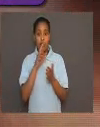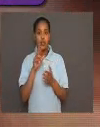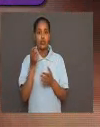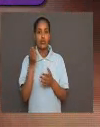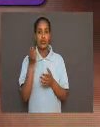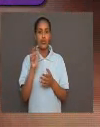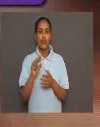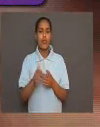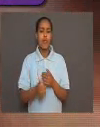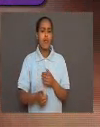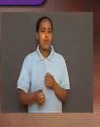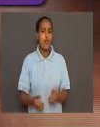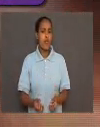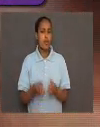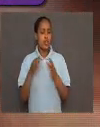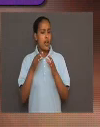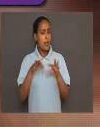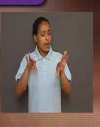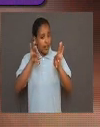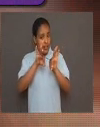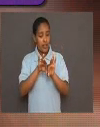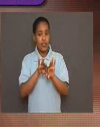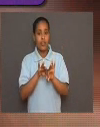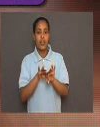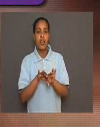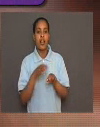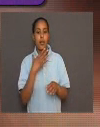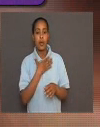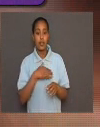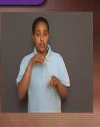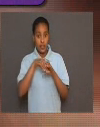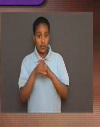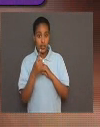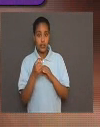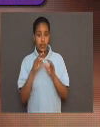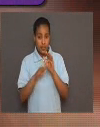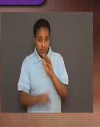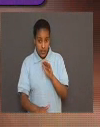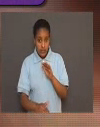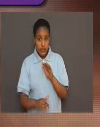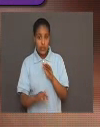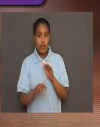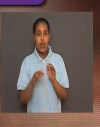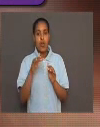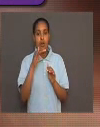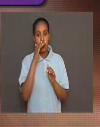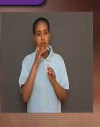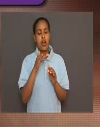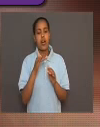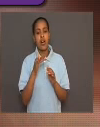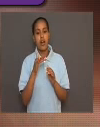12 most abundant elements in decreasing order of